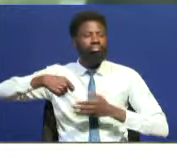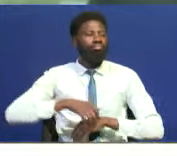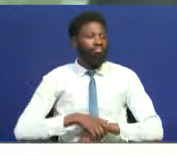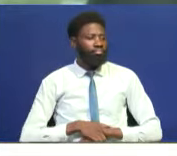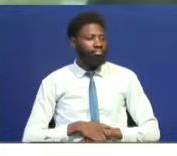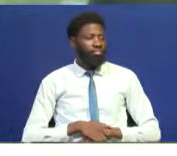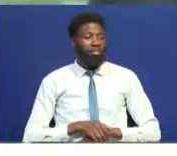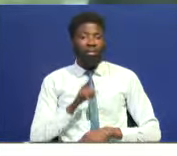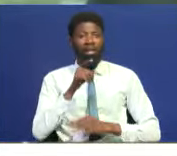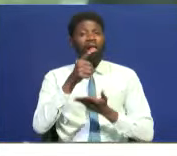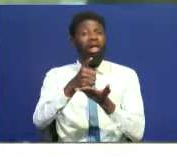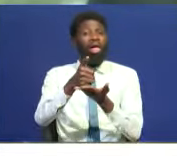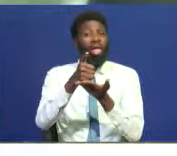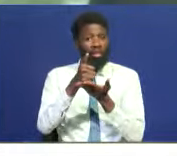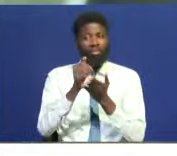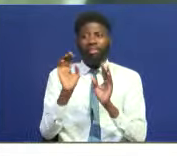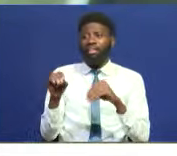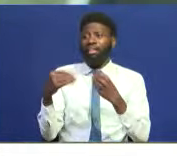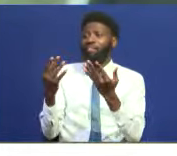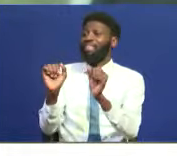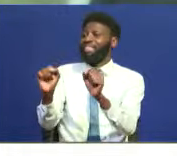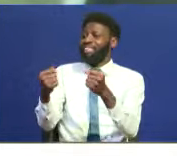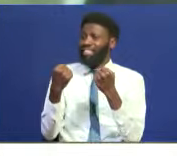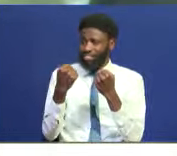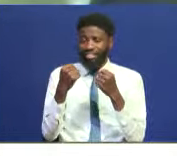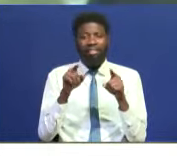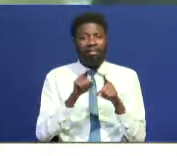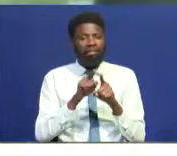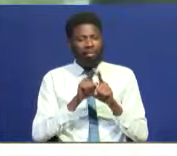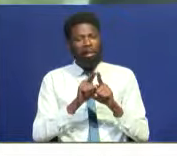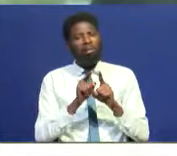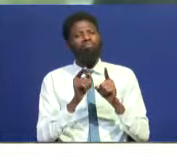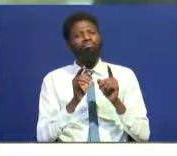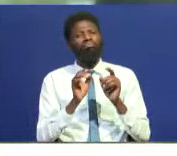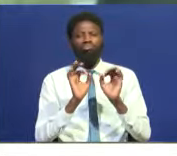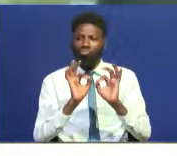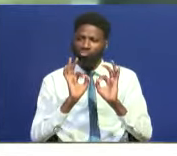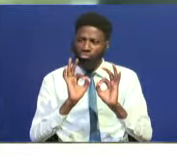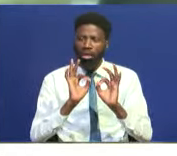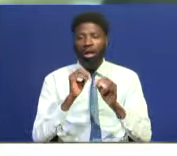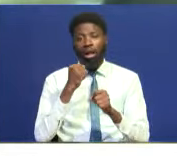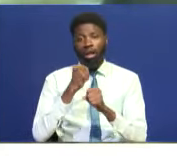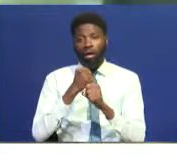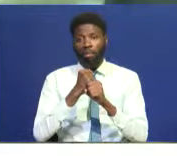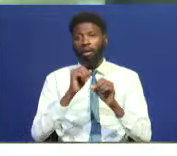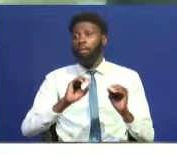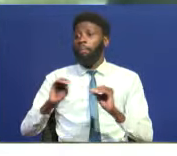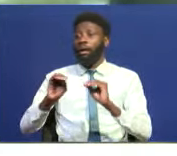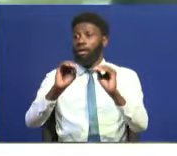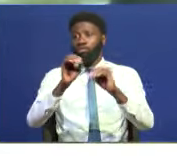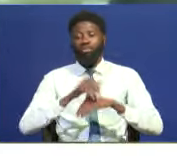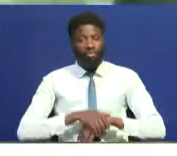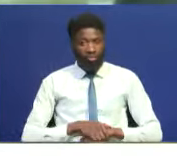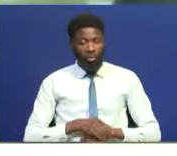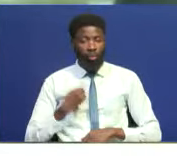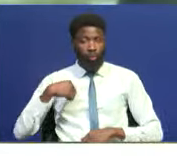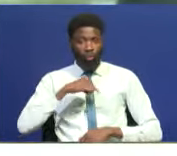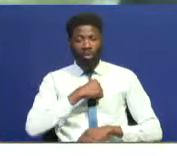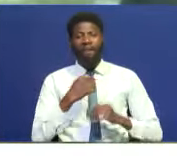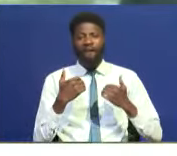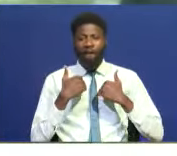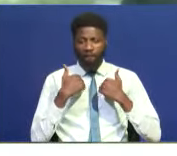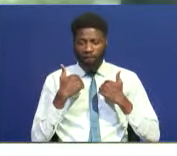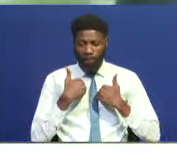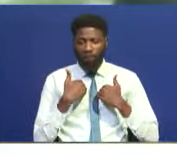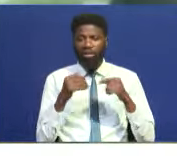to provide safe and orderly labor migration. We have retained foreign employment on top